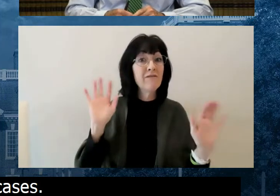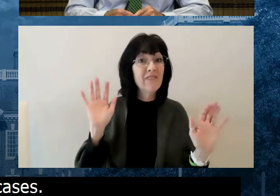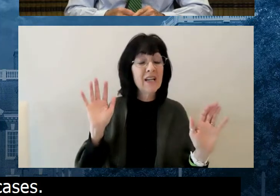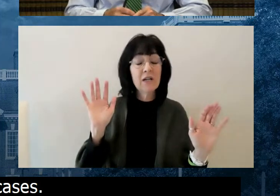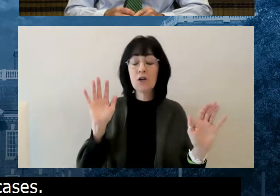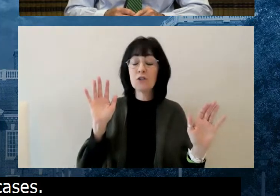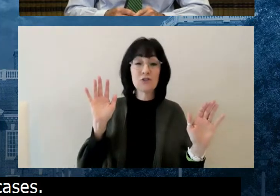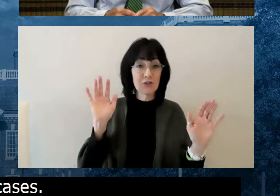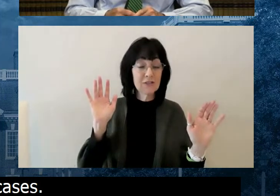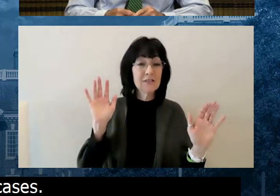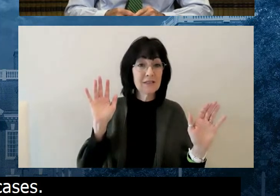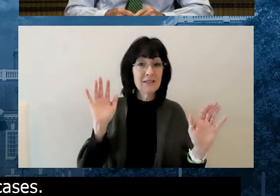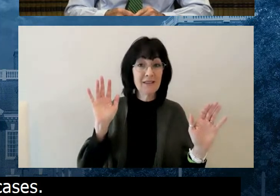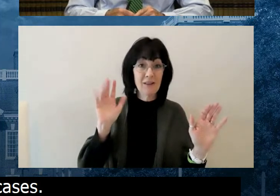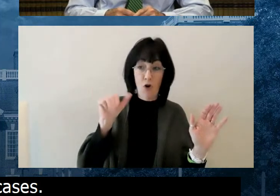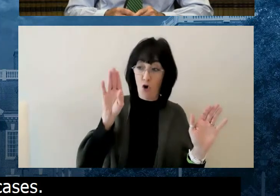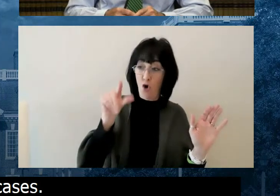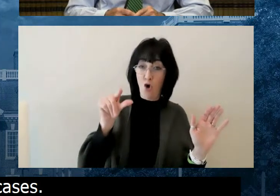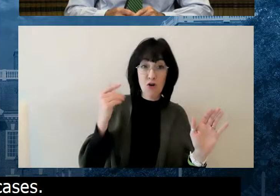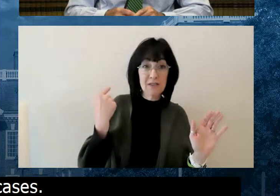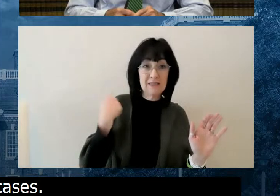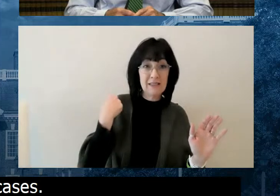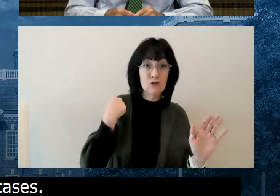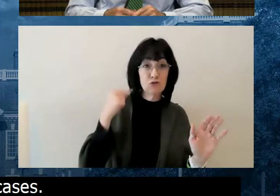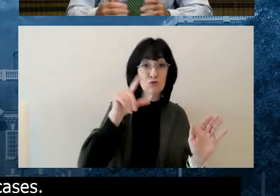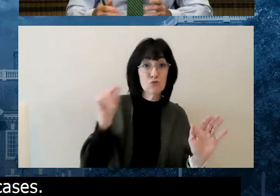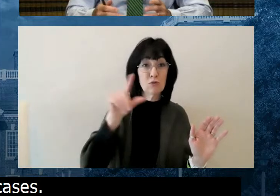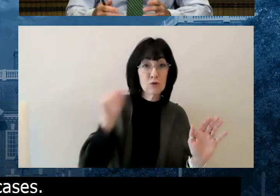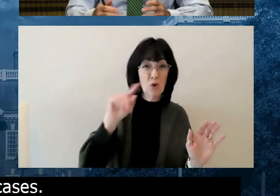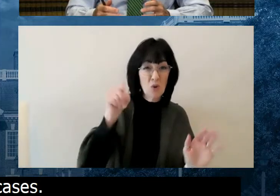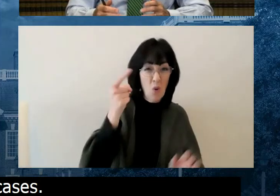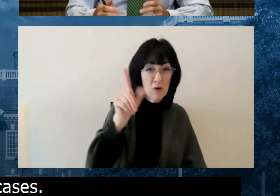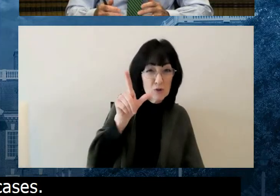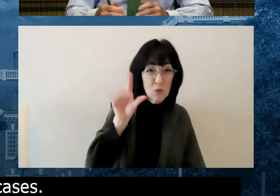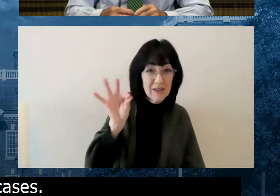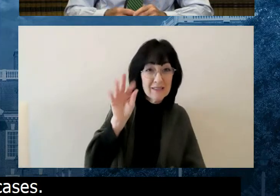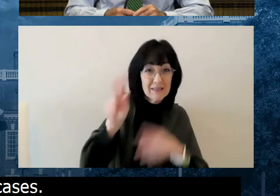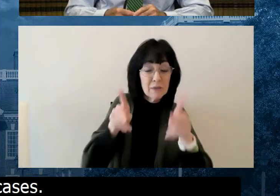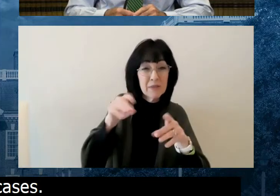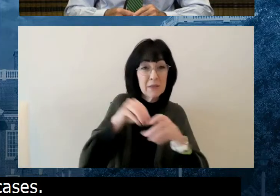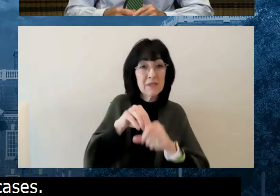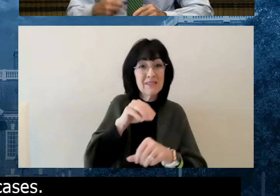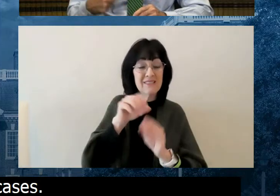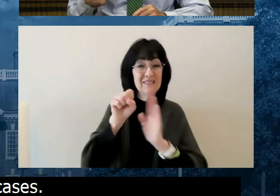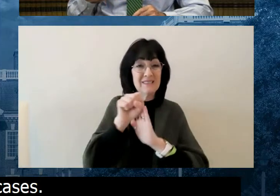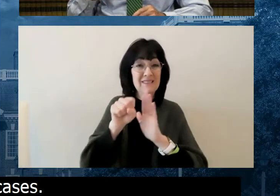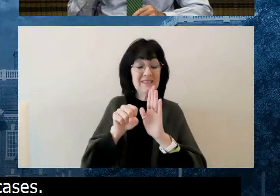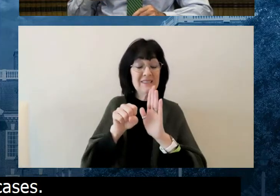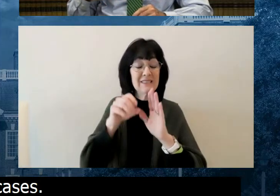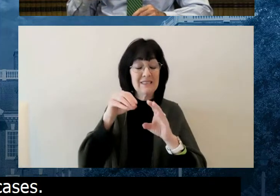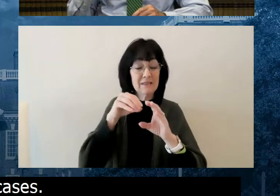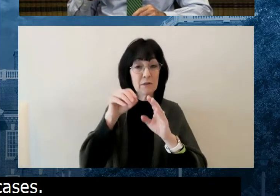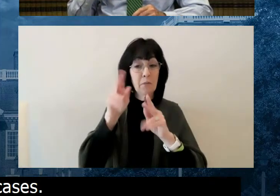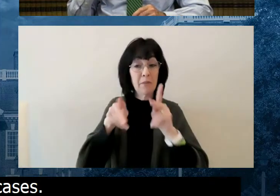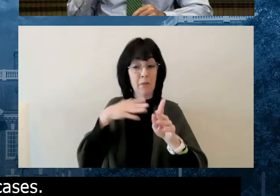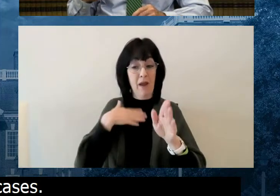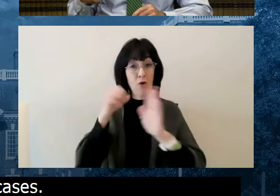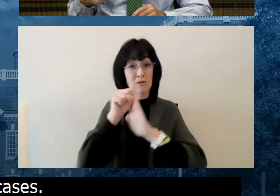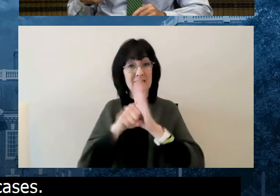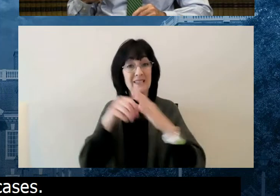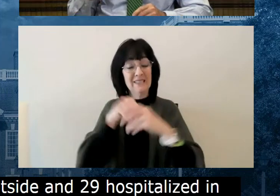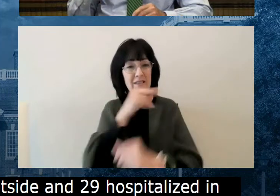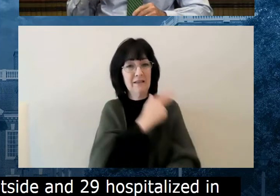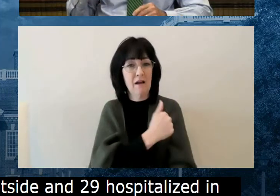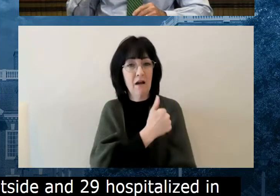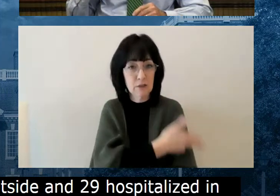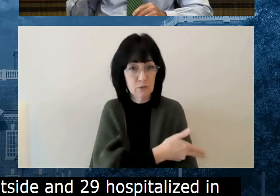only 29 people hospitalized in our state. This was before we started vaccinating Delawareans. Then we